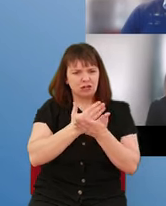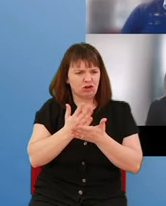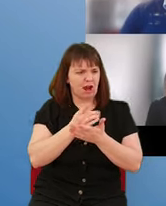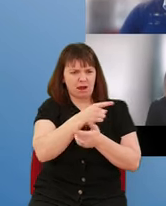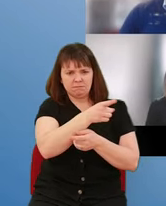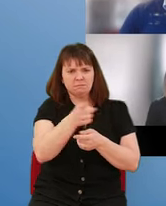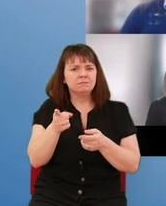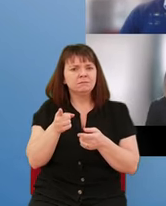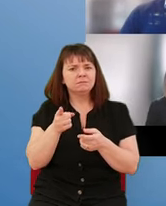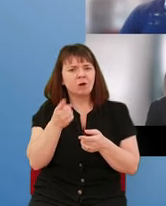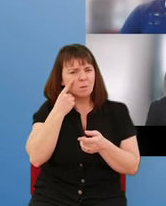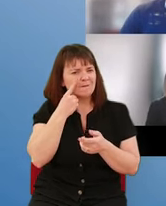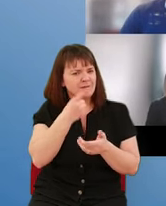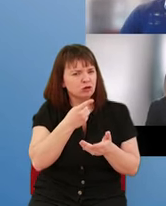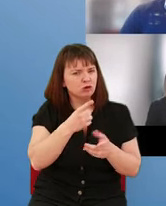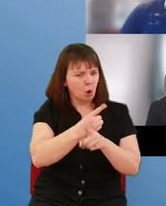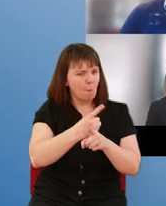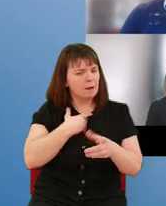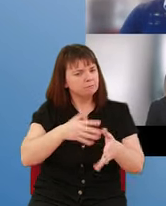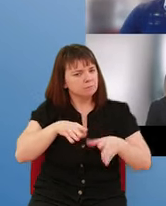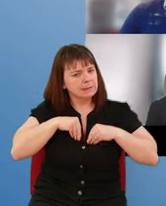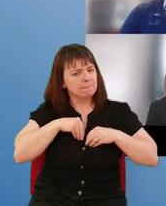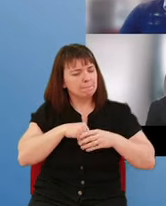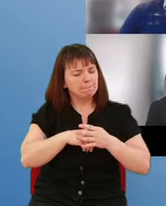it's not a straight line.